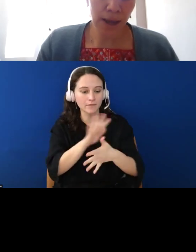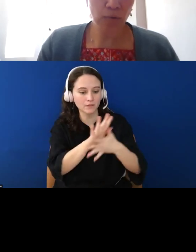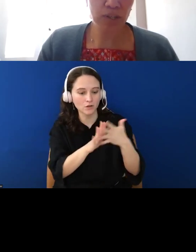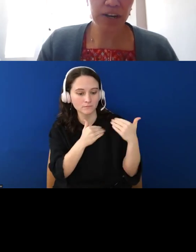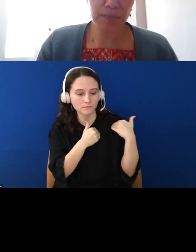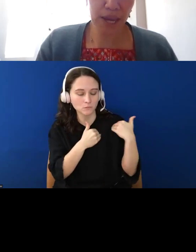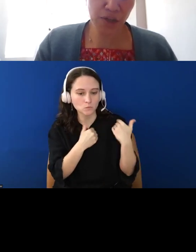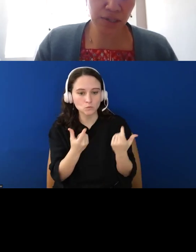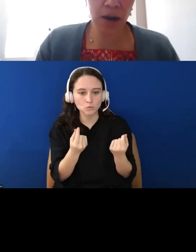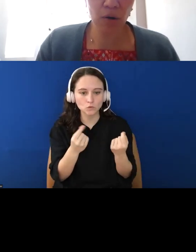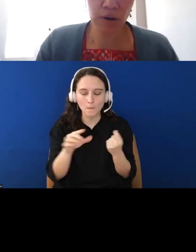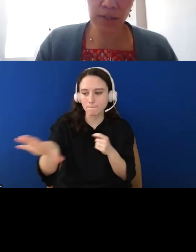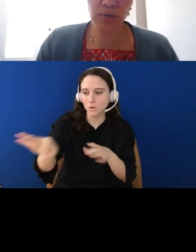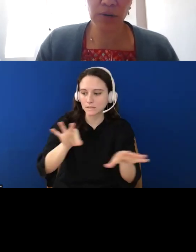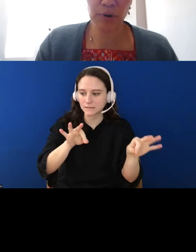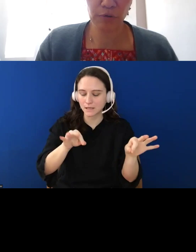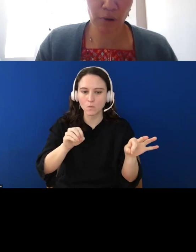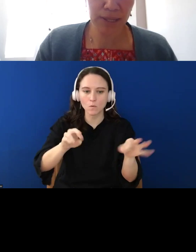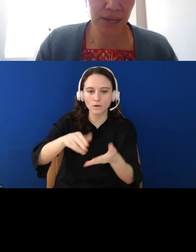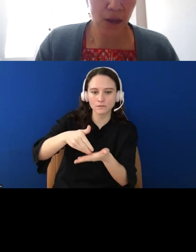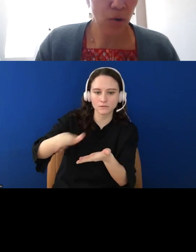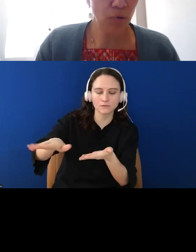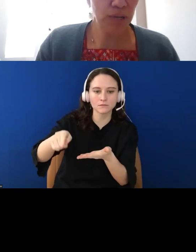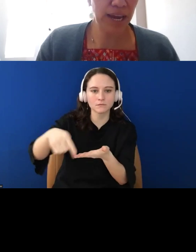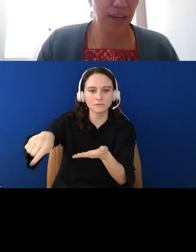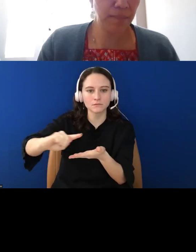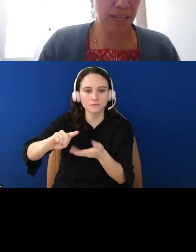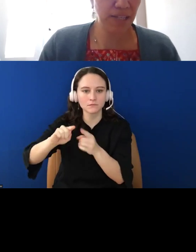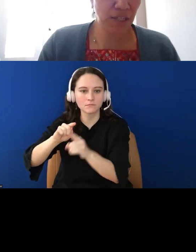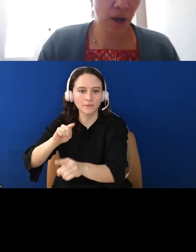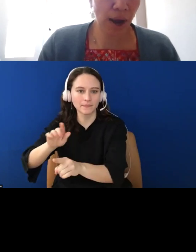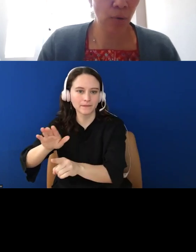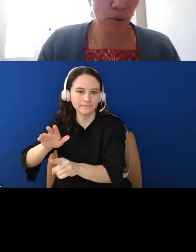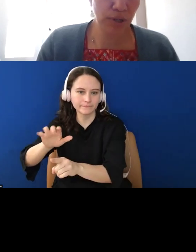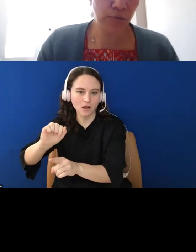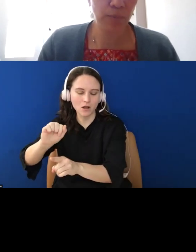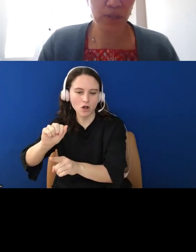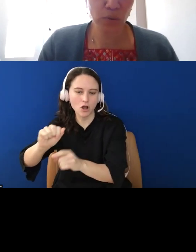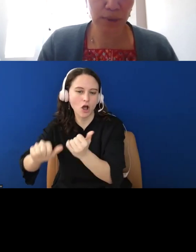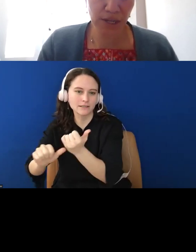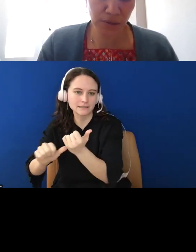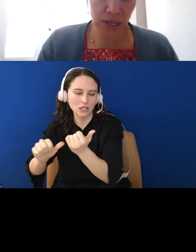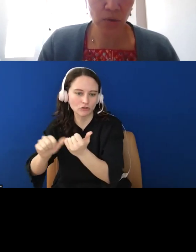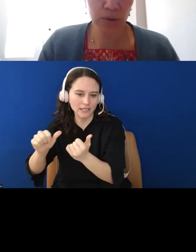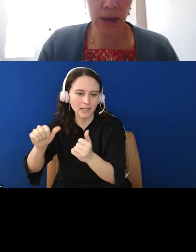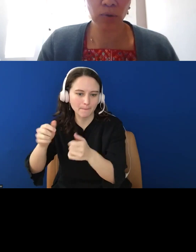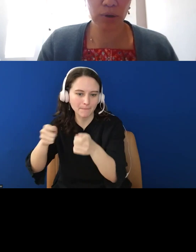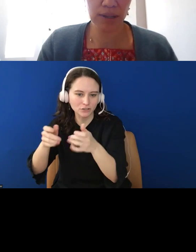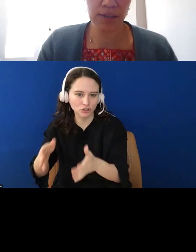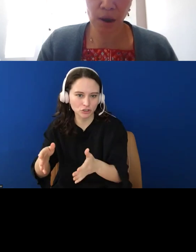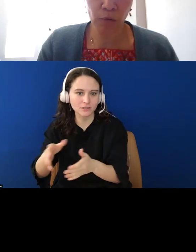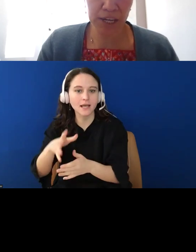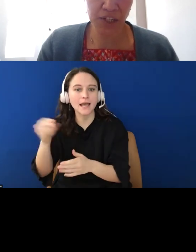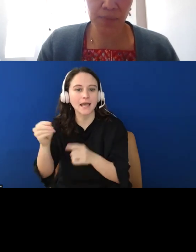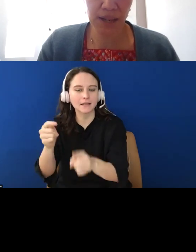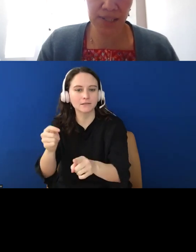dismissing auxiliary majors according to their performance, communicating messages and orders from the 2 majors to the